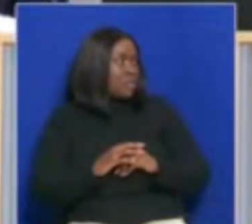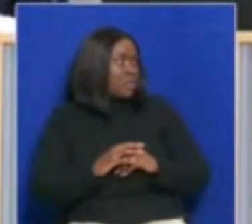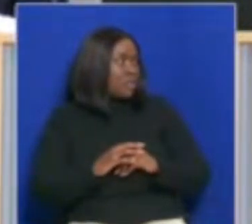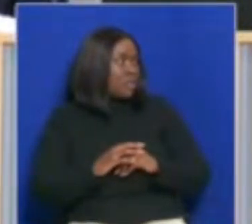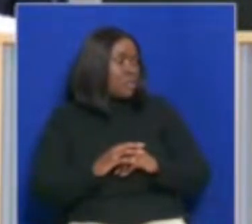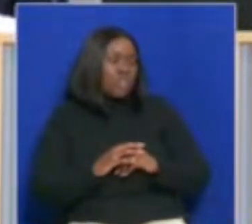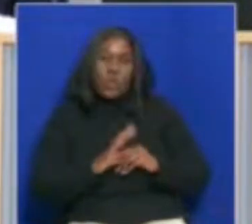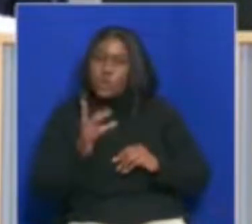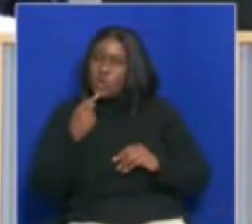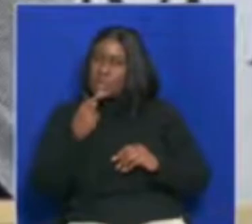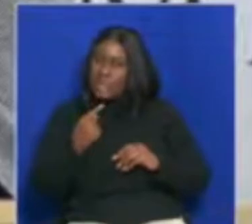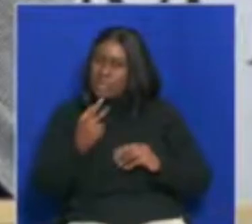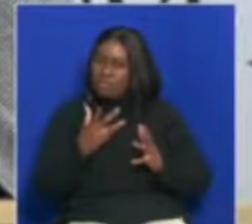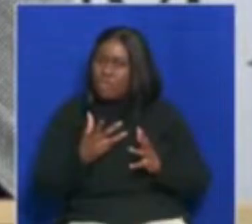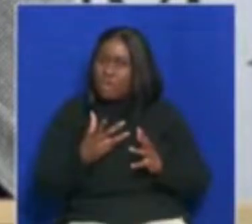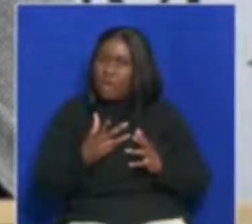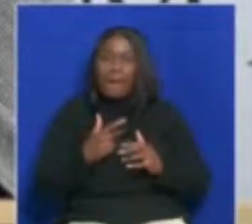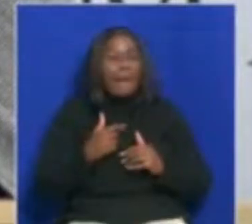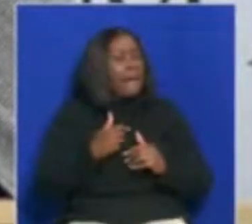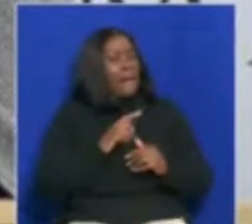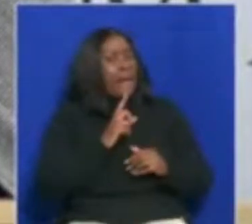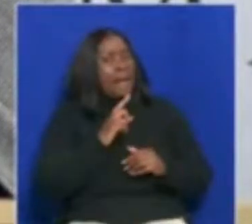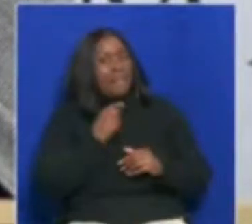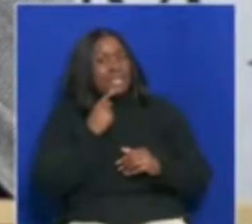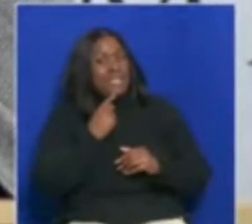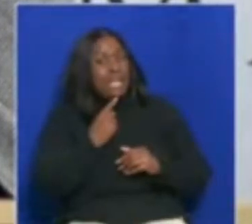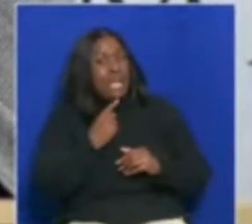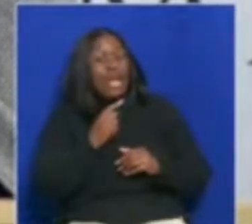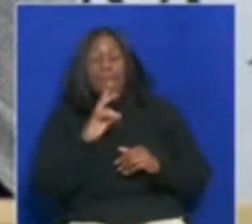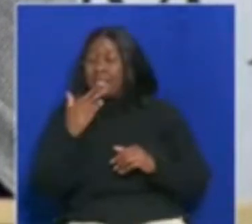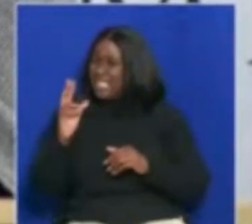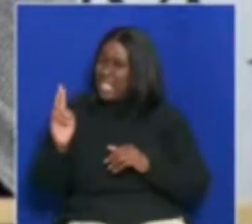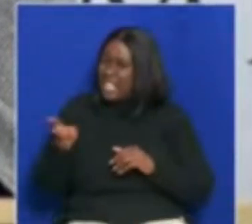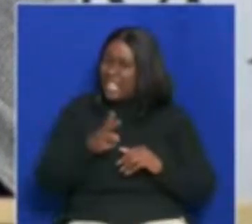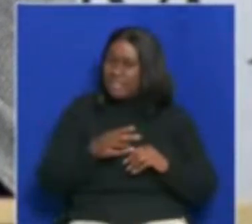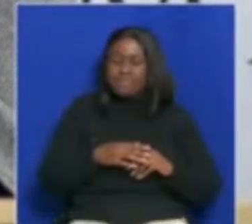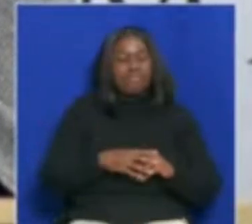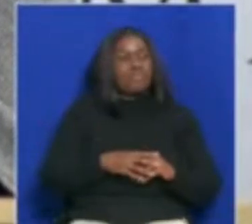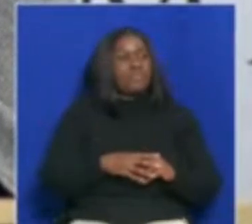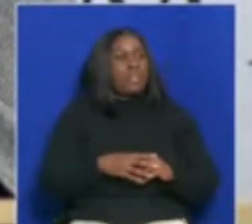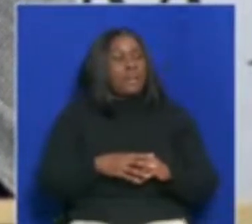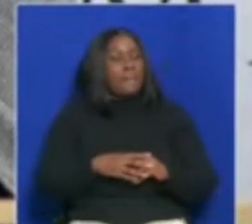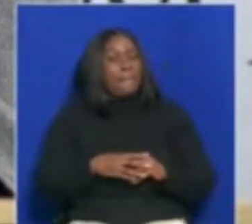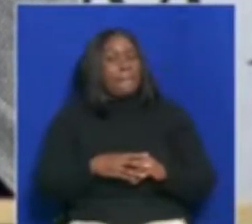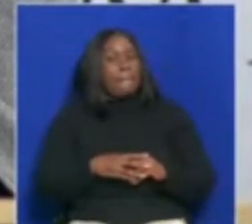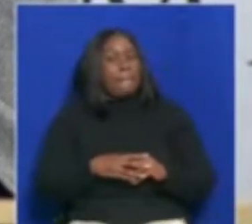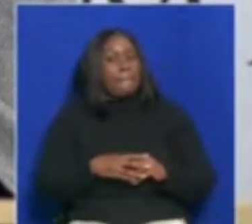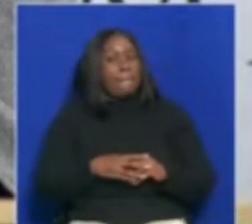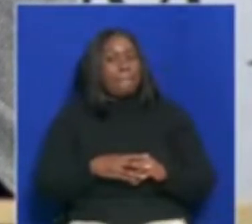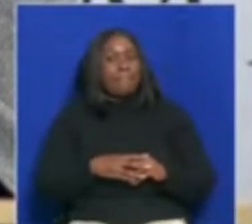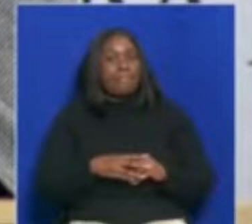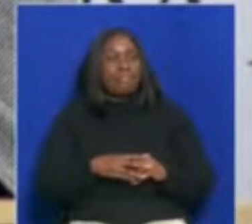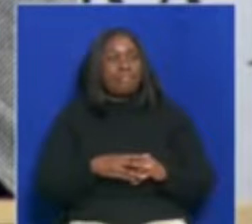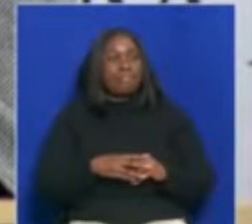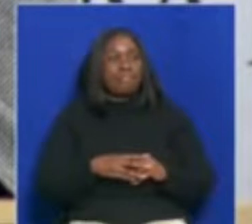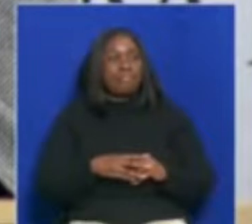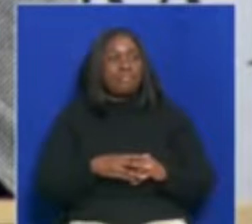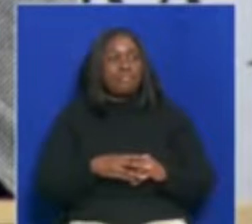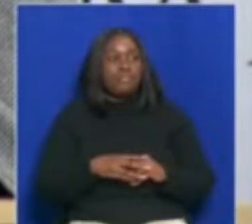the opposite, Chair. Can you repeat the opposite? Okay. If you want